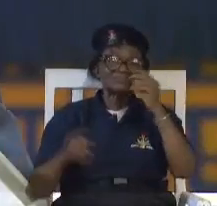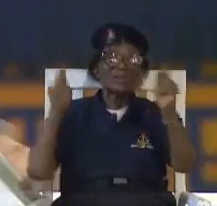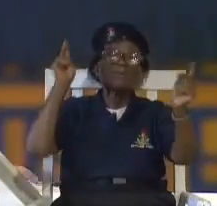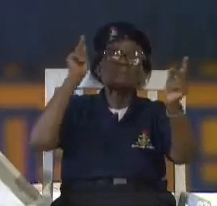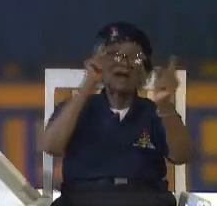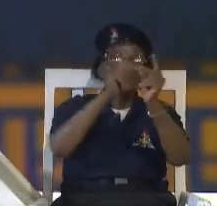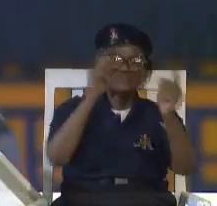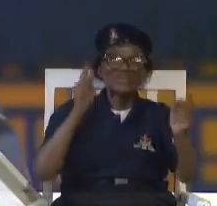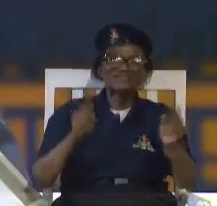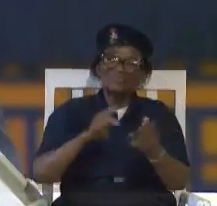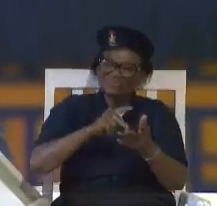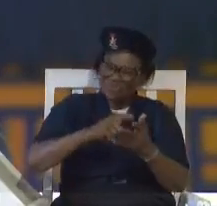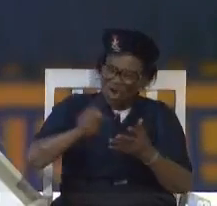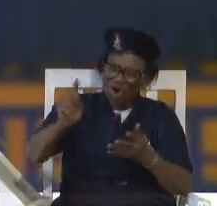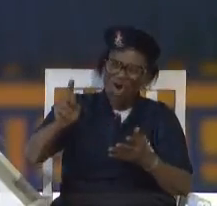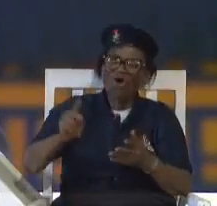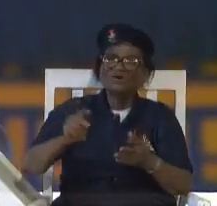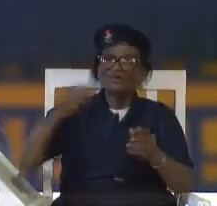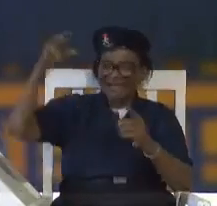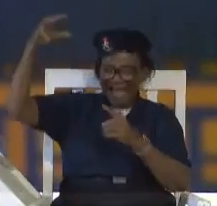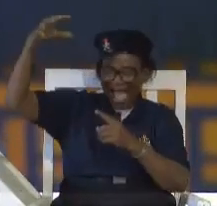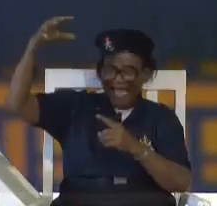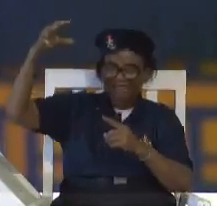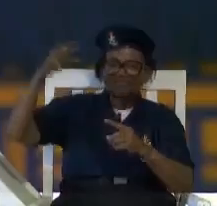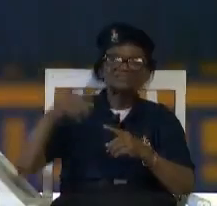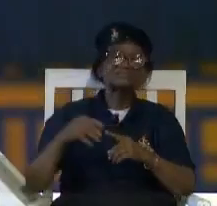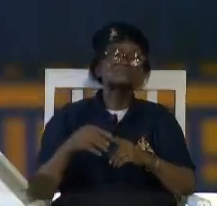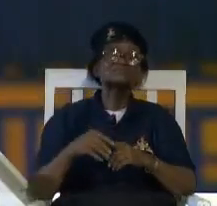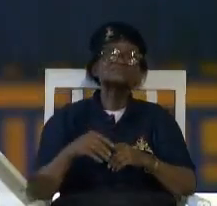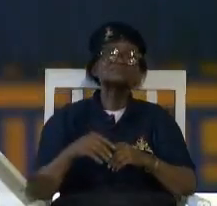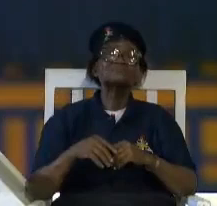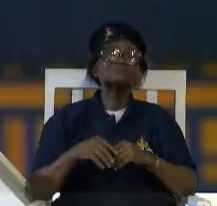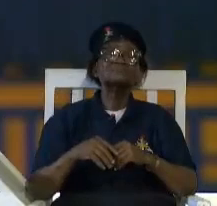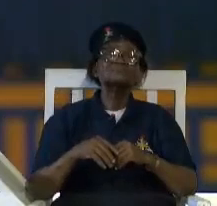Perfect, pure light.